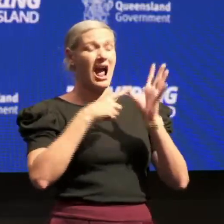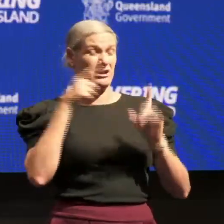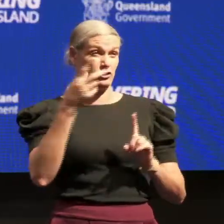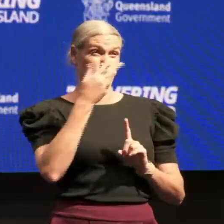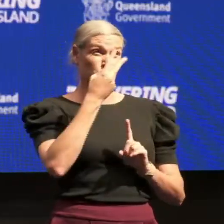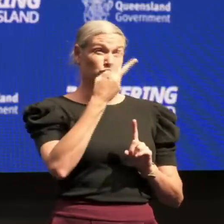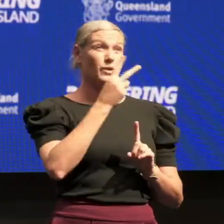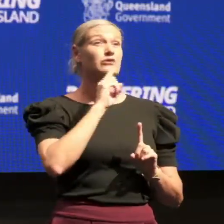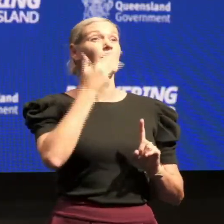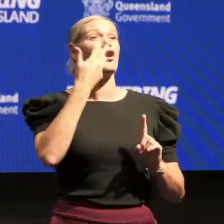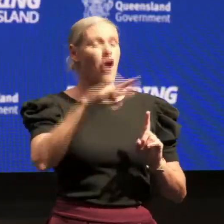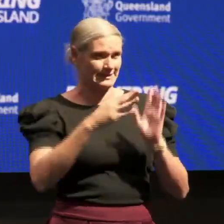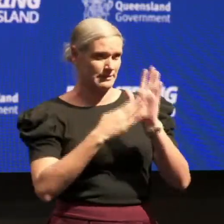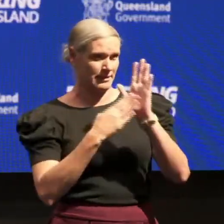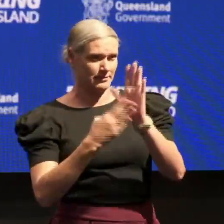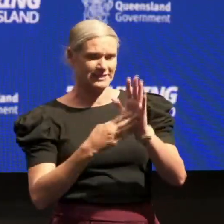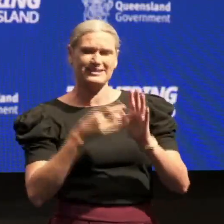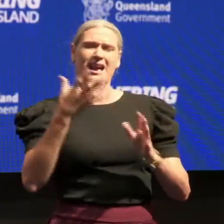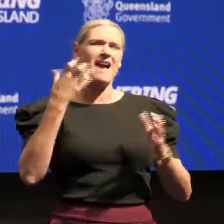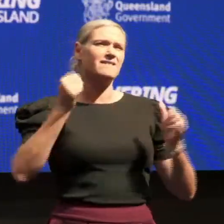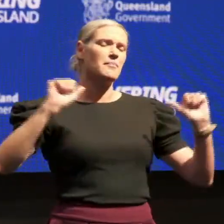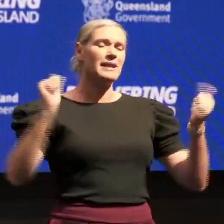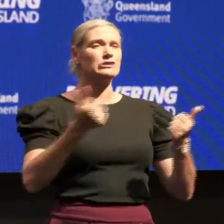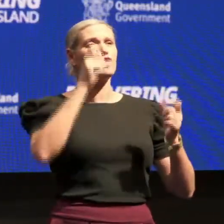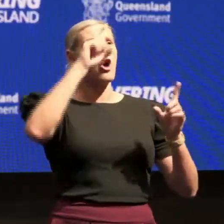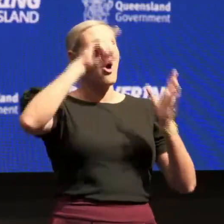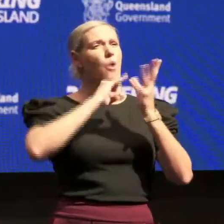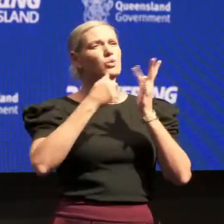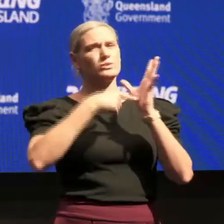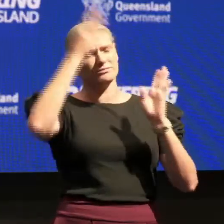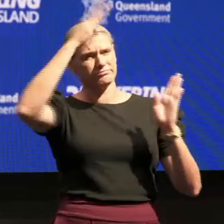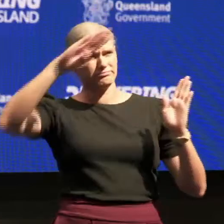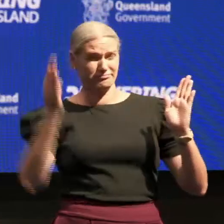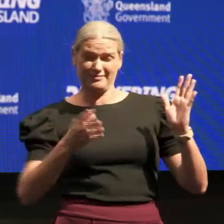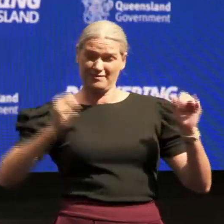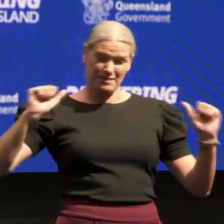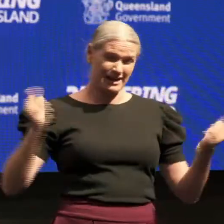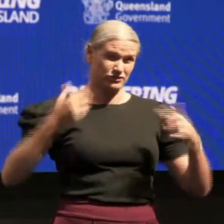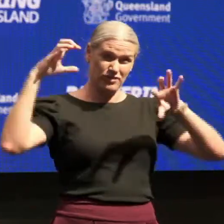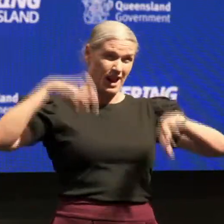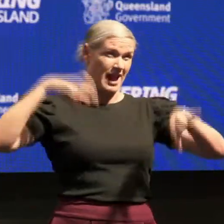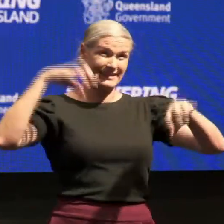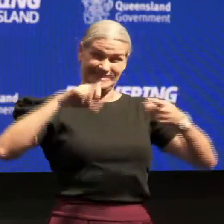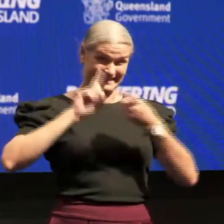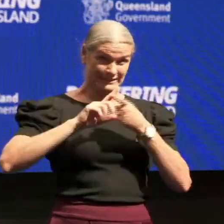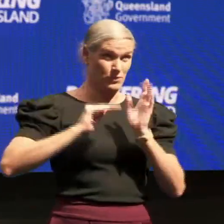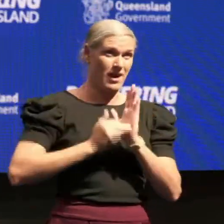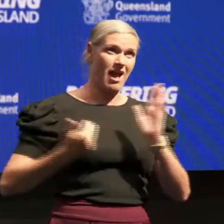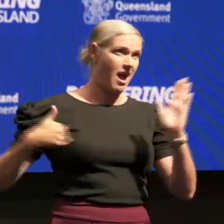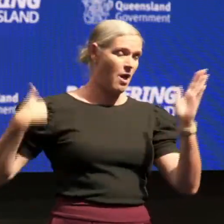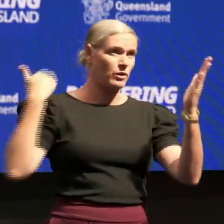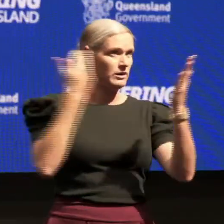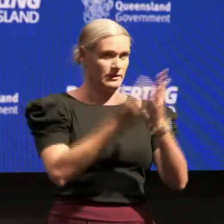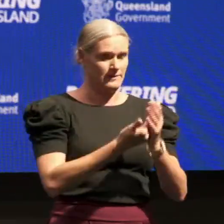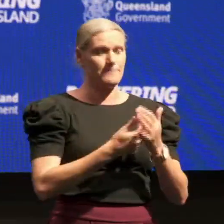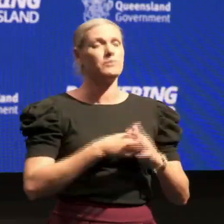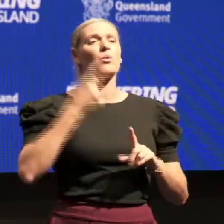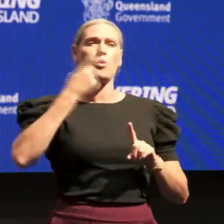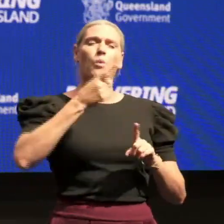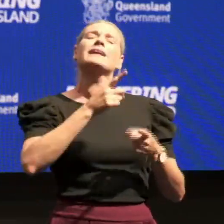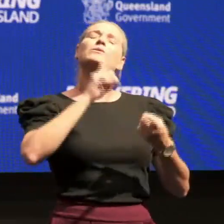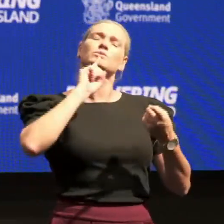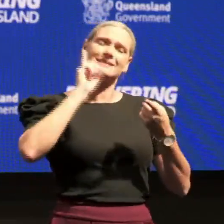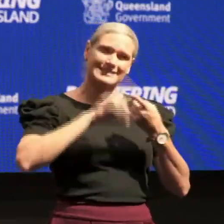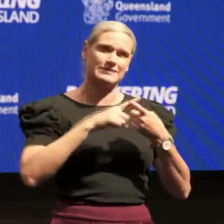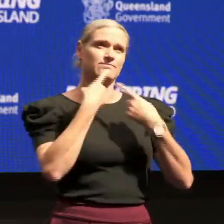millimetres. And there's been large falls as well on the coast, and in many cases that heavy rain is continuing, and the warning